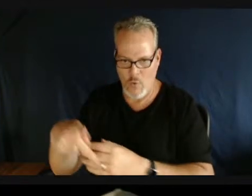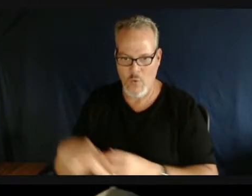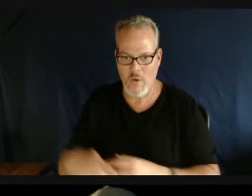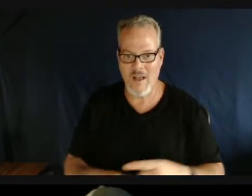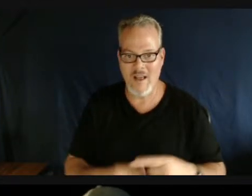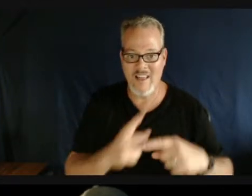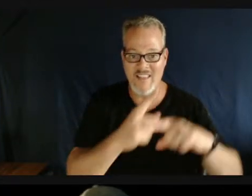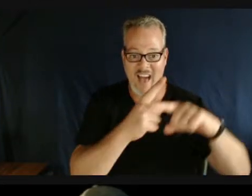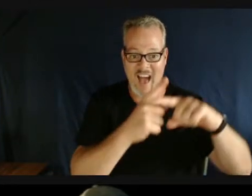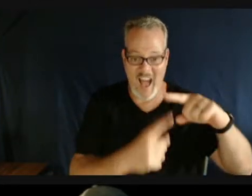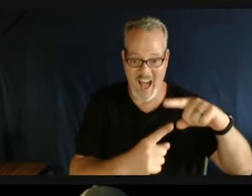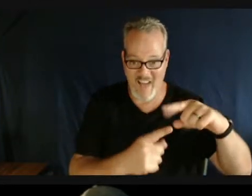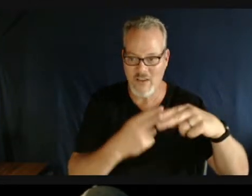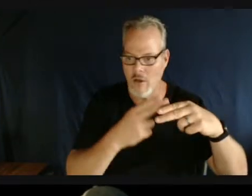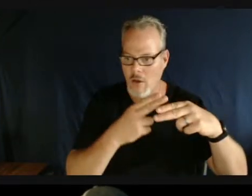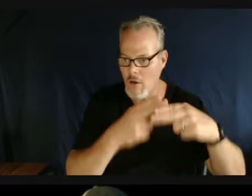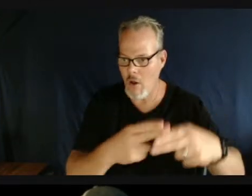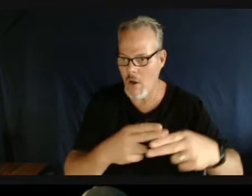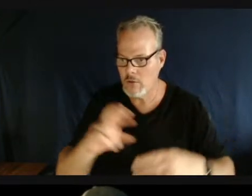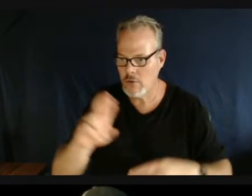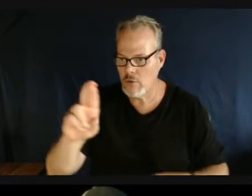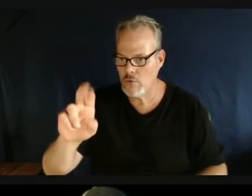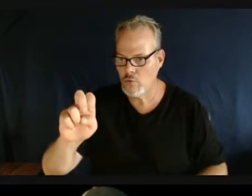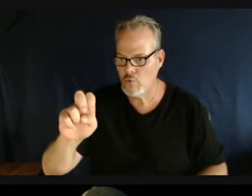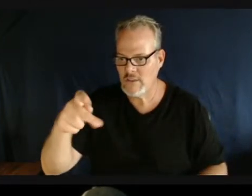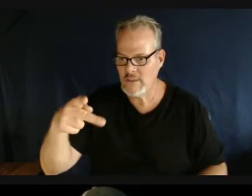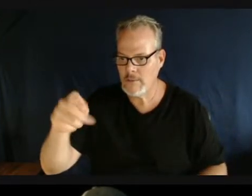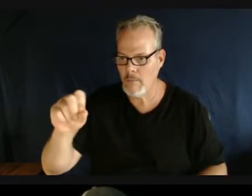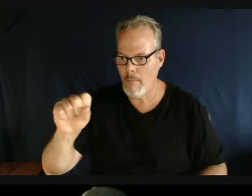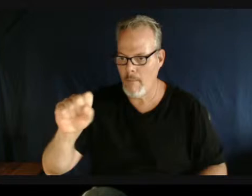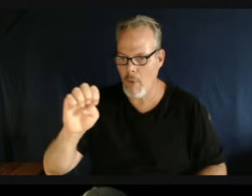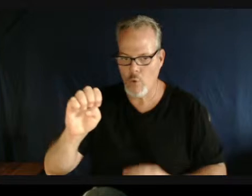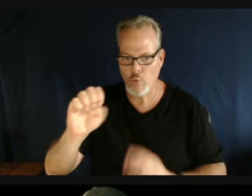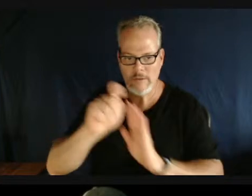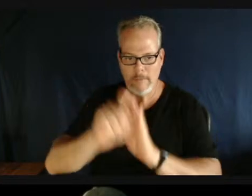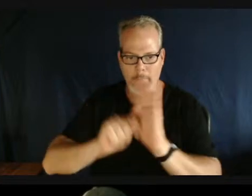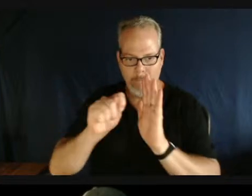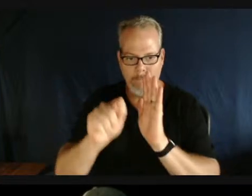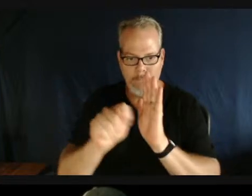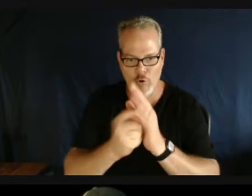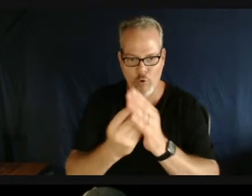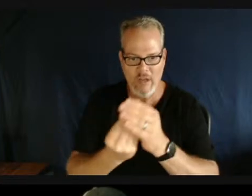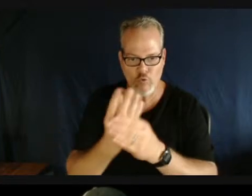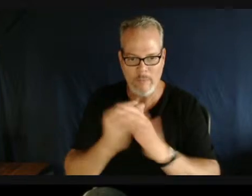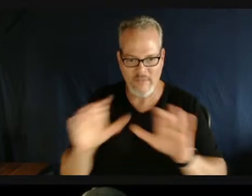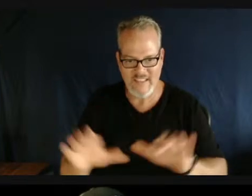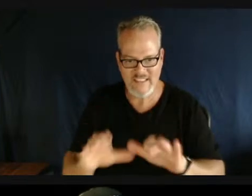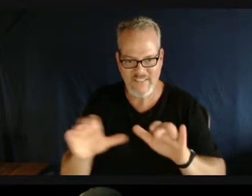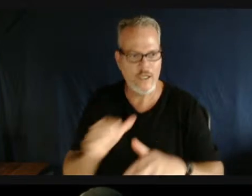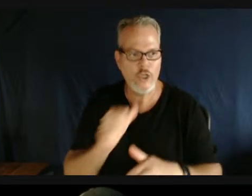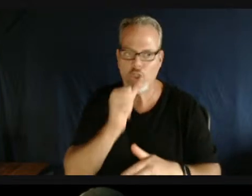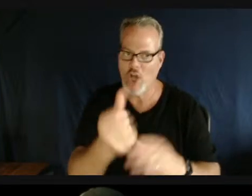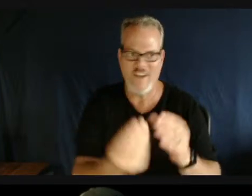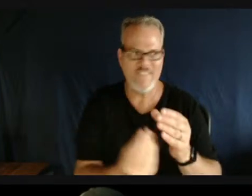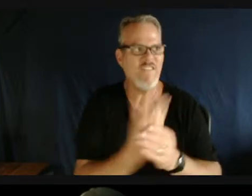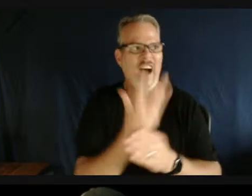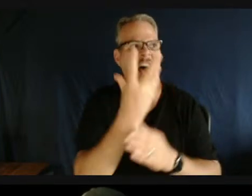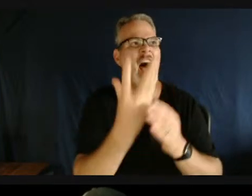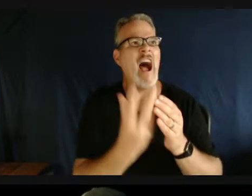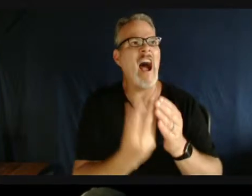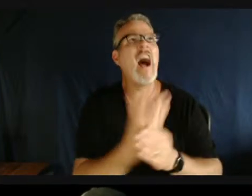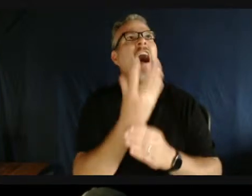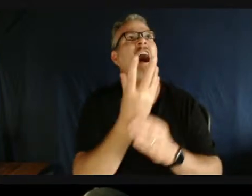call repose period eruptive activity. That's the low level activity that are not fountains, right? So there you have